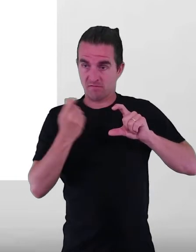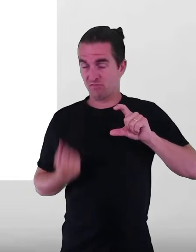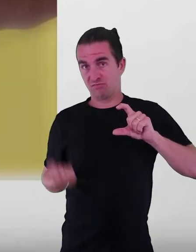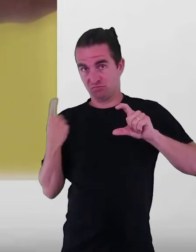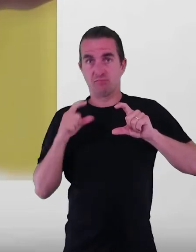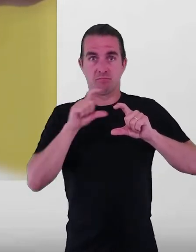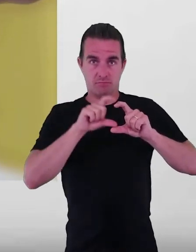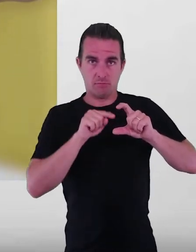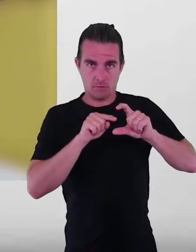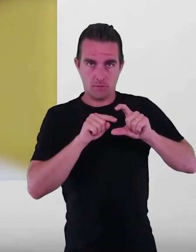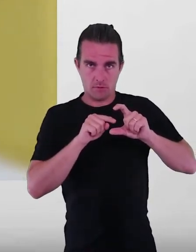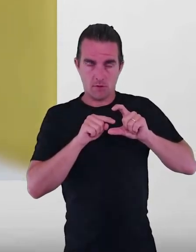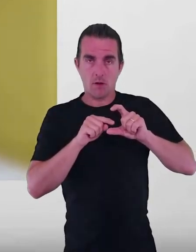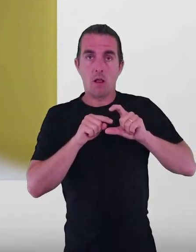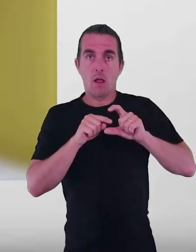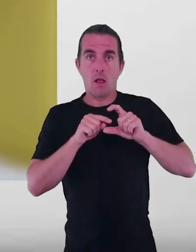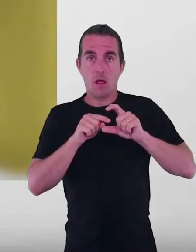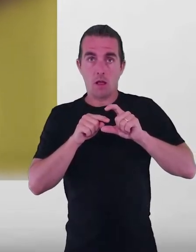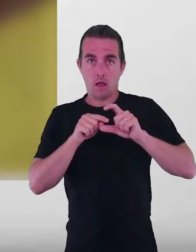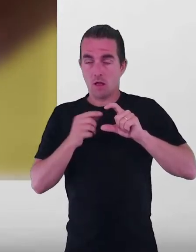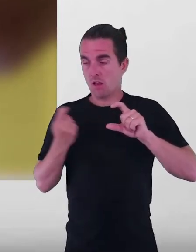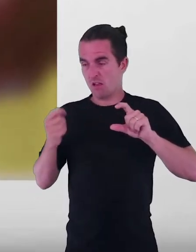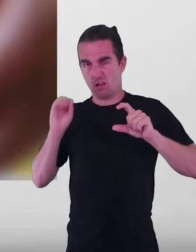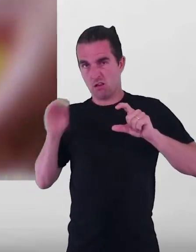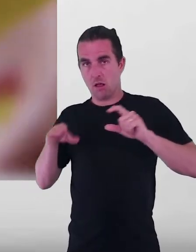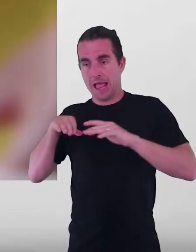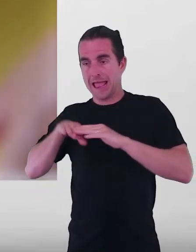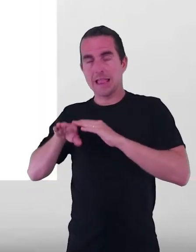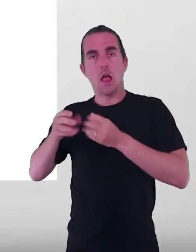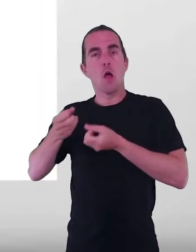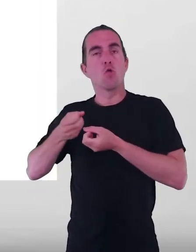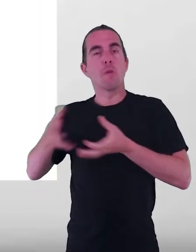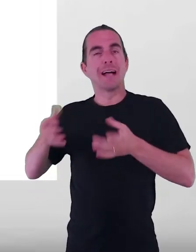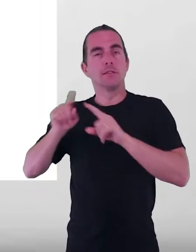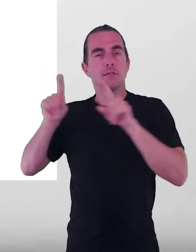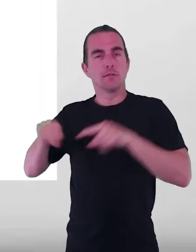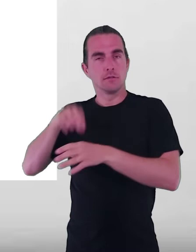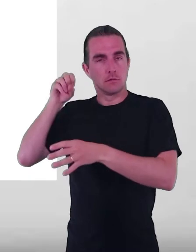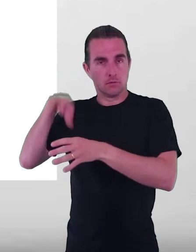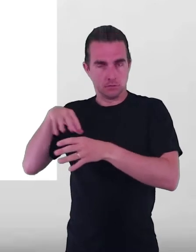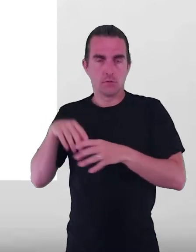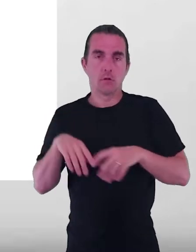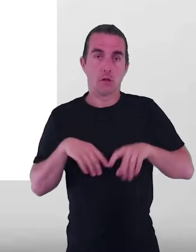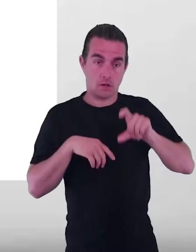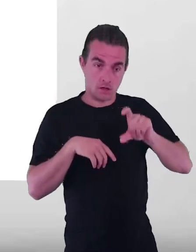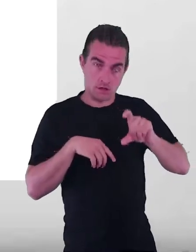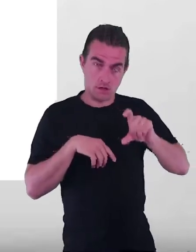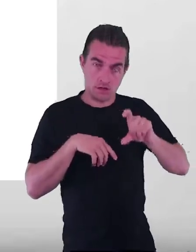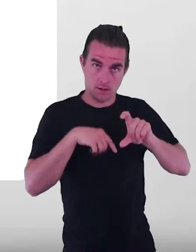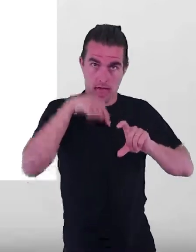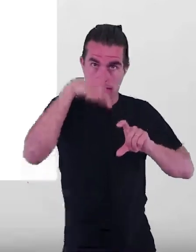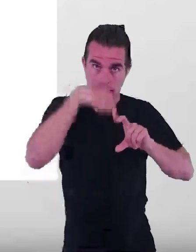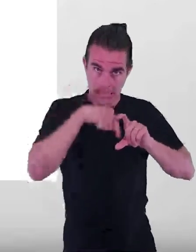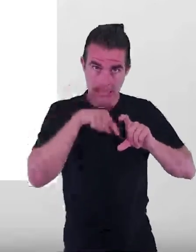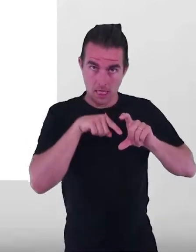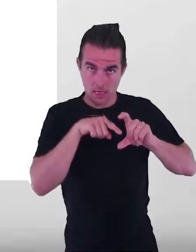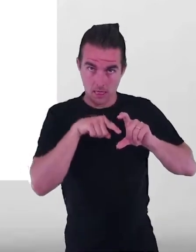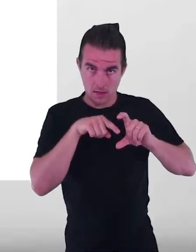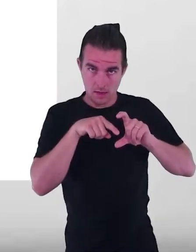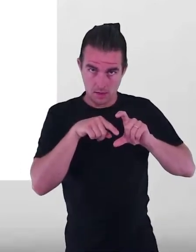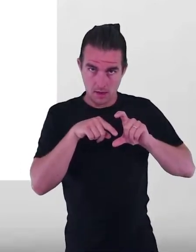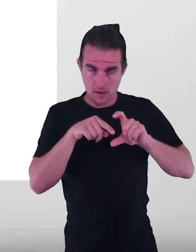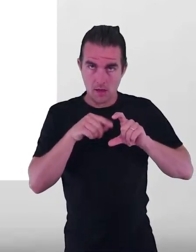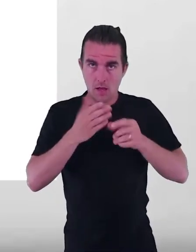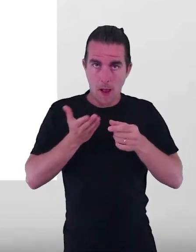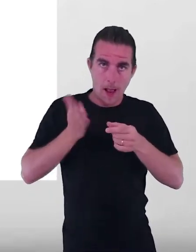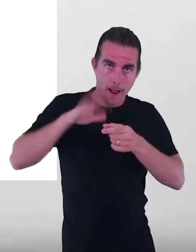tube. Place the swab handle into the waste bag. Fit the dropper cap tightly onto the extraction tube.